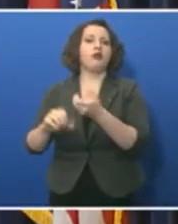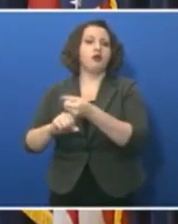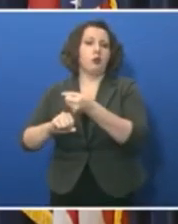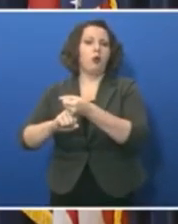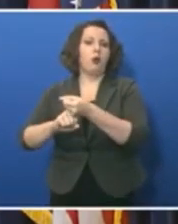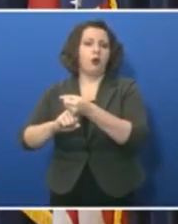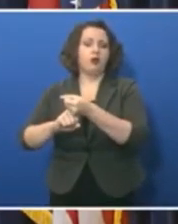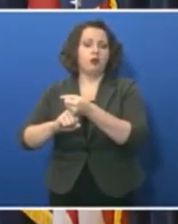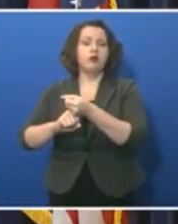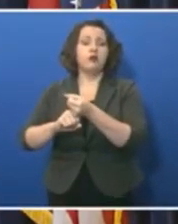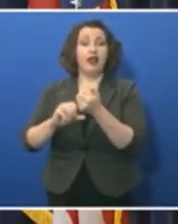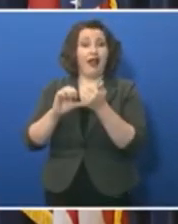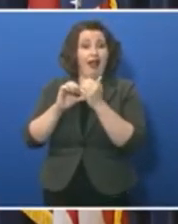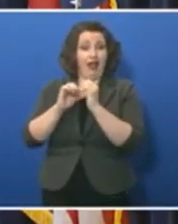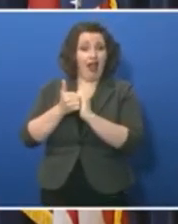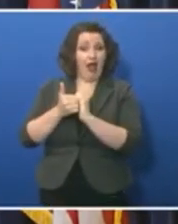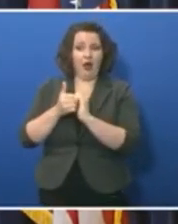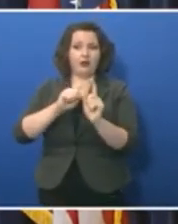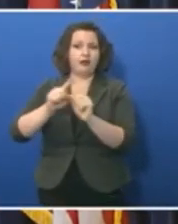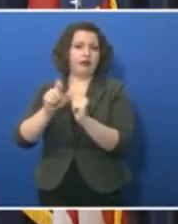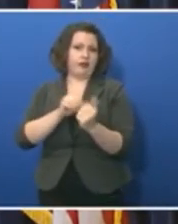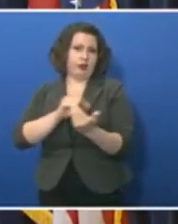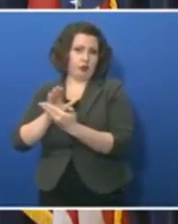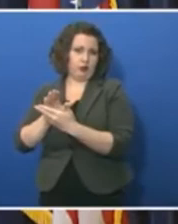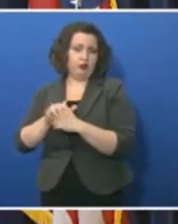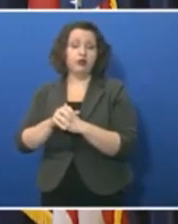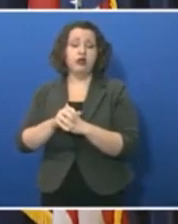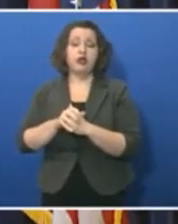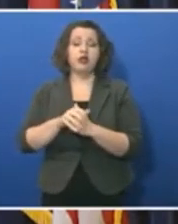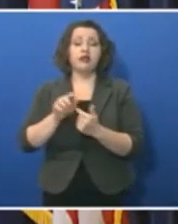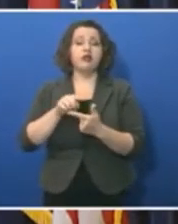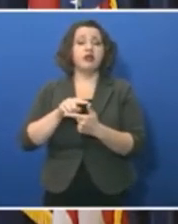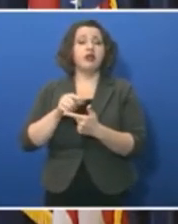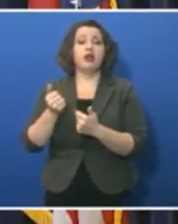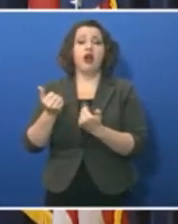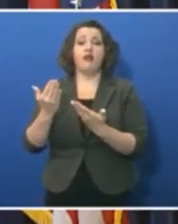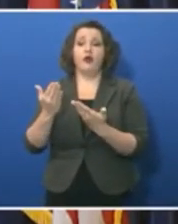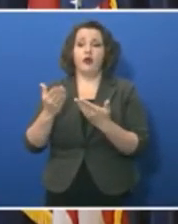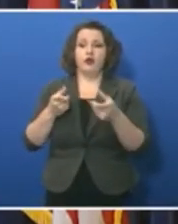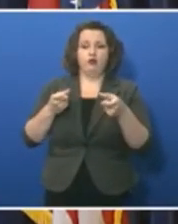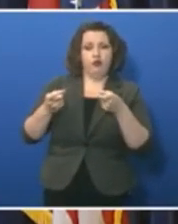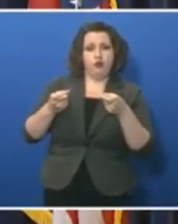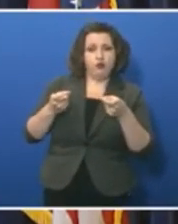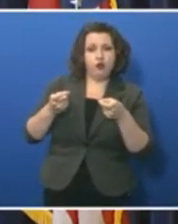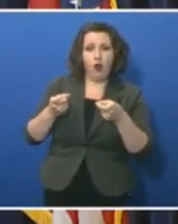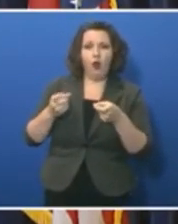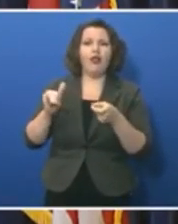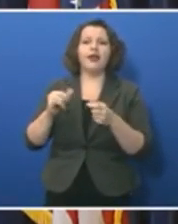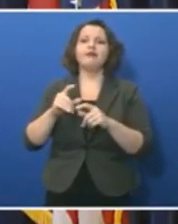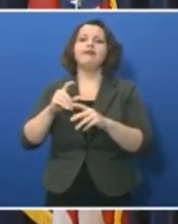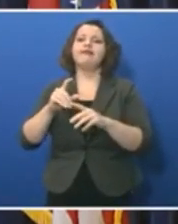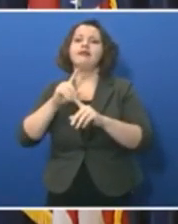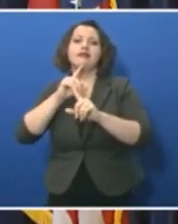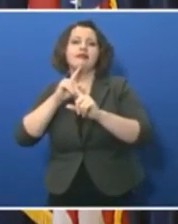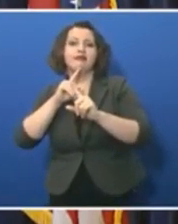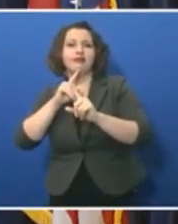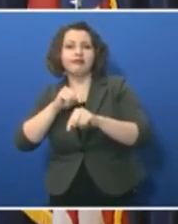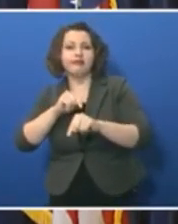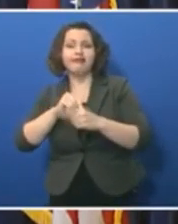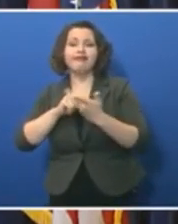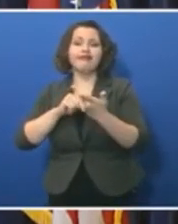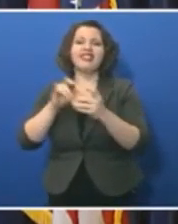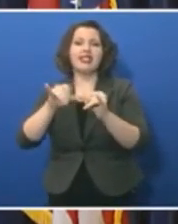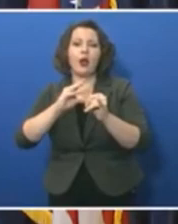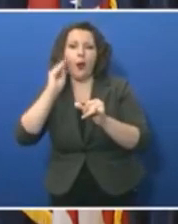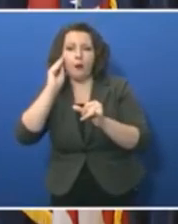we do that in public health in a variety of ways. We do that by offering control measures like telling people to stay home when you're sick and stay home